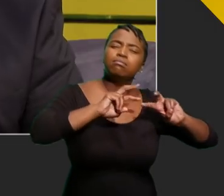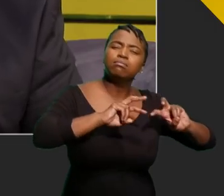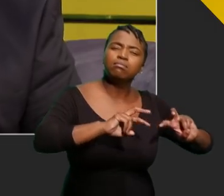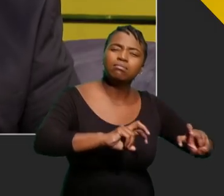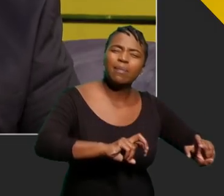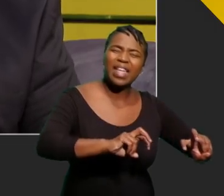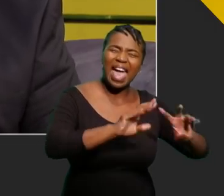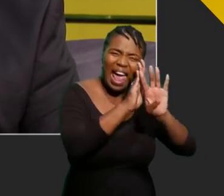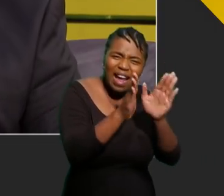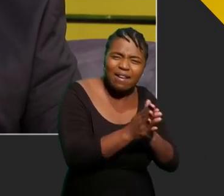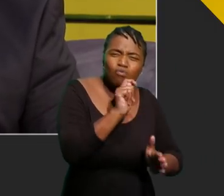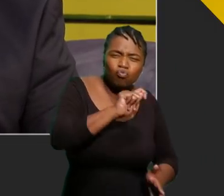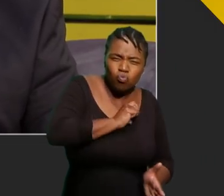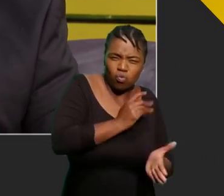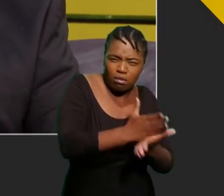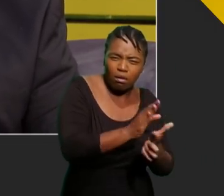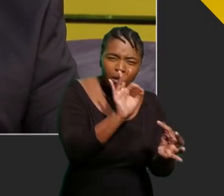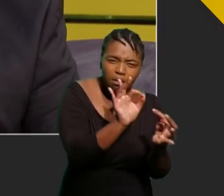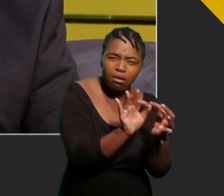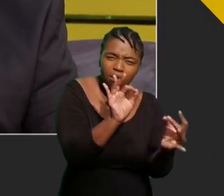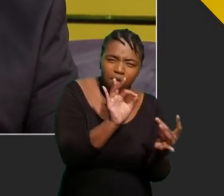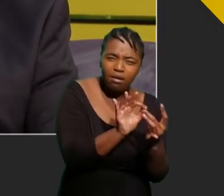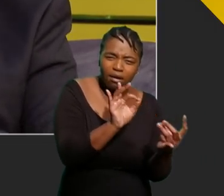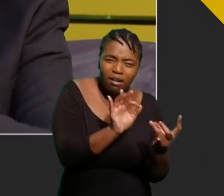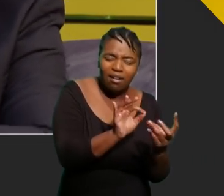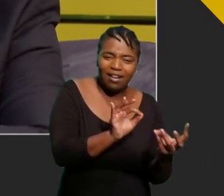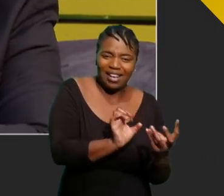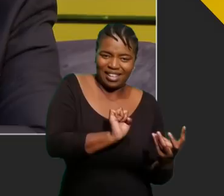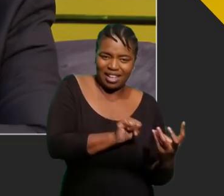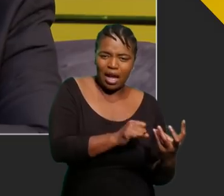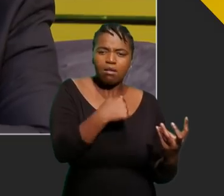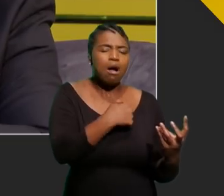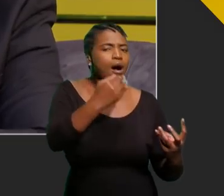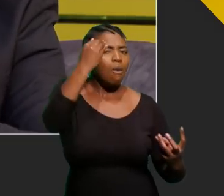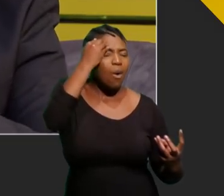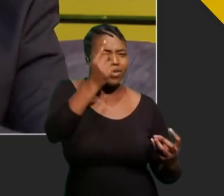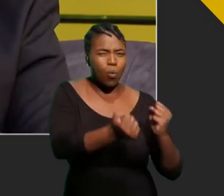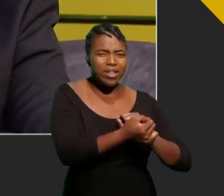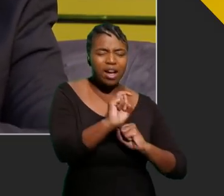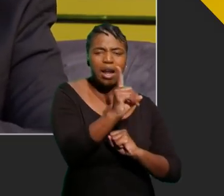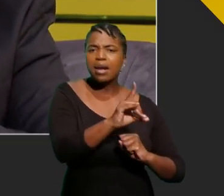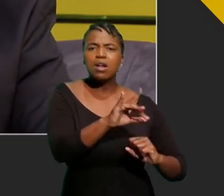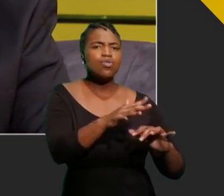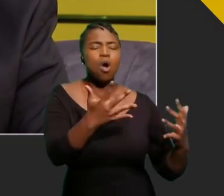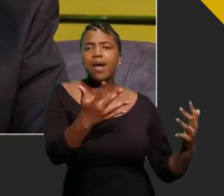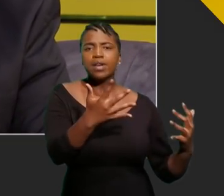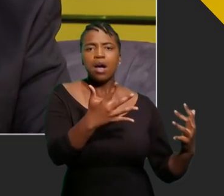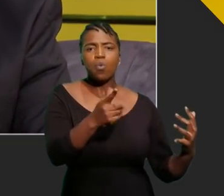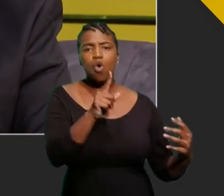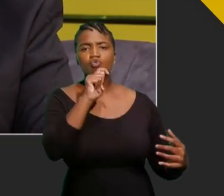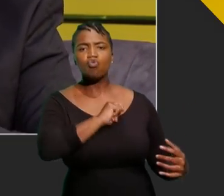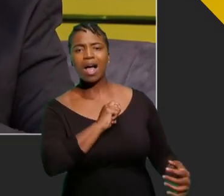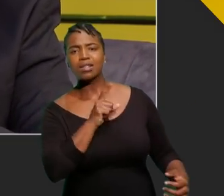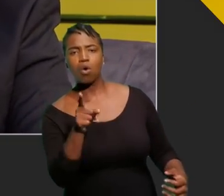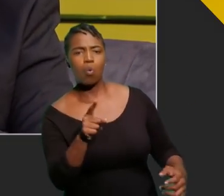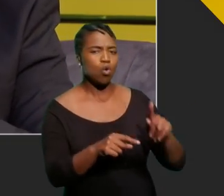into every fact which reveals people get subpoenaed. So the inquisitorial system, it's not about not being trusted the other